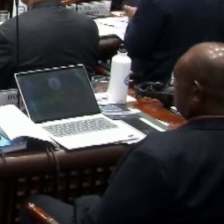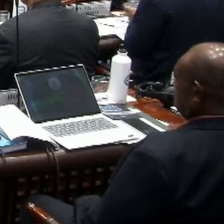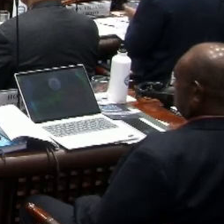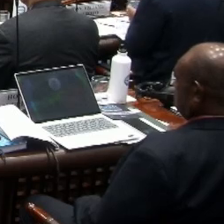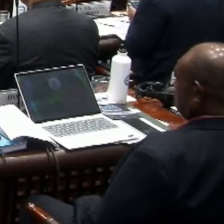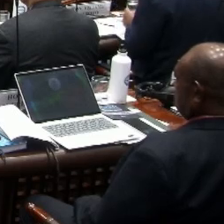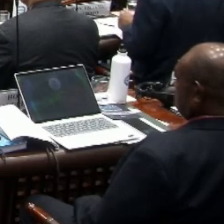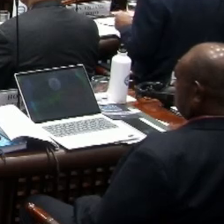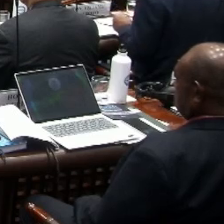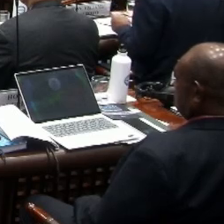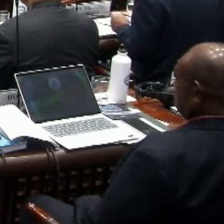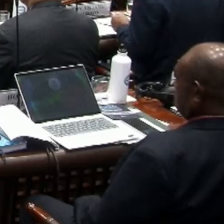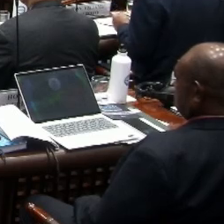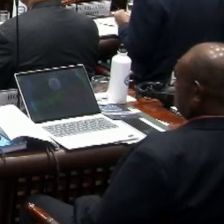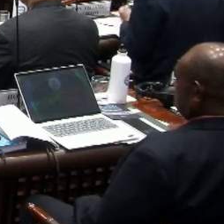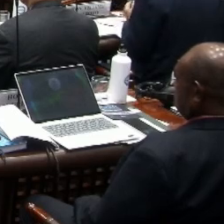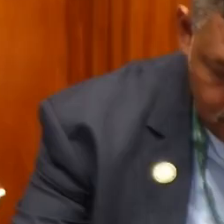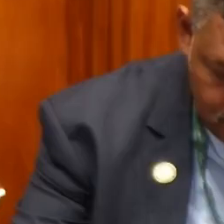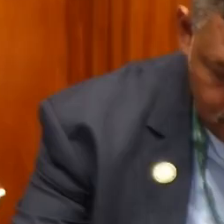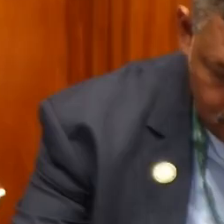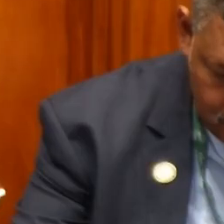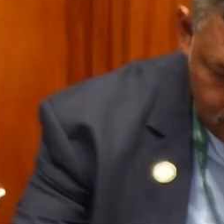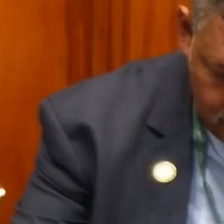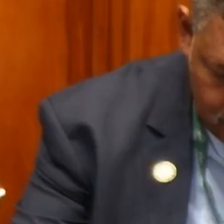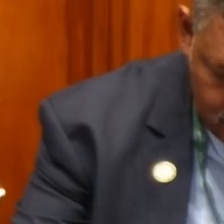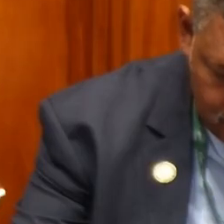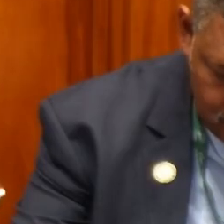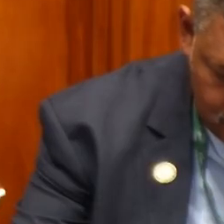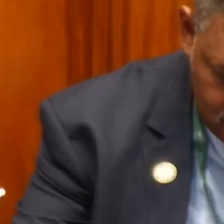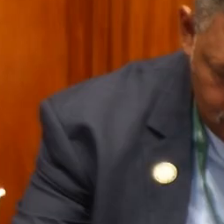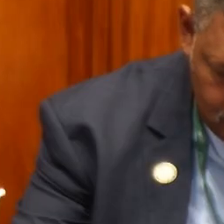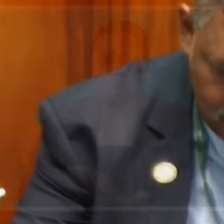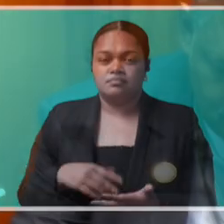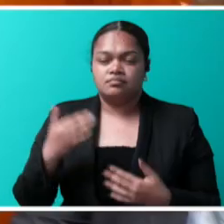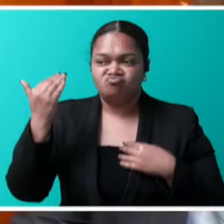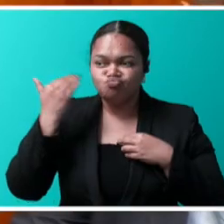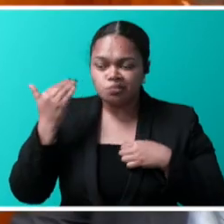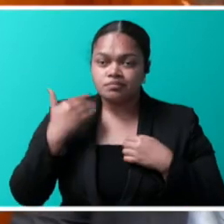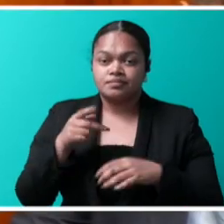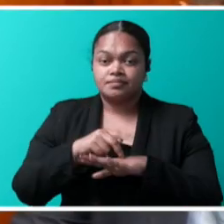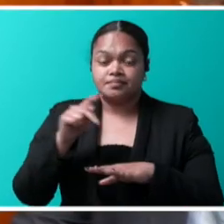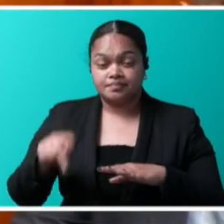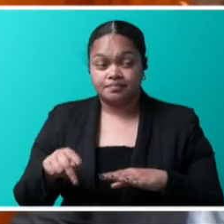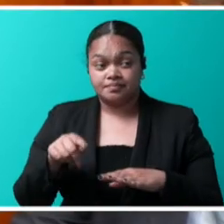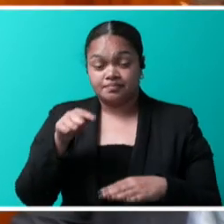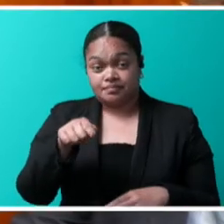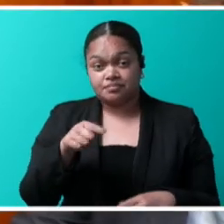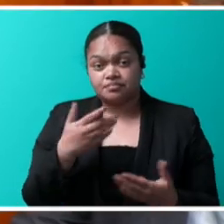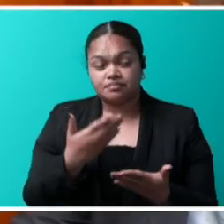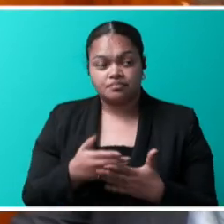Thank you, Honourable Speaker. Honourable Speaker, sir, I rise today to briefly update this August House on